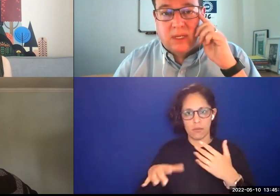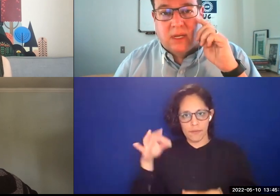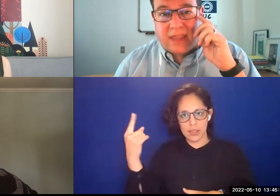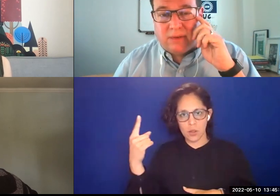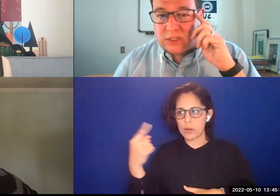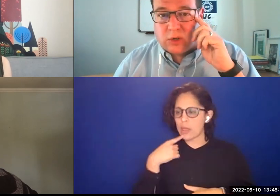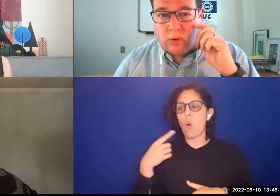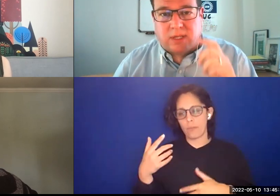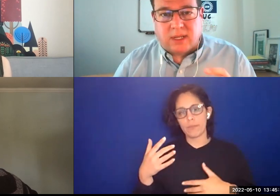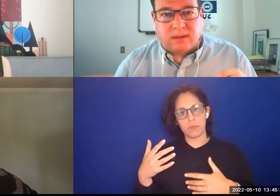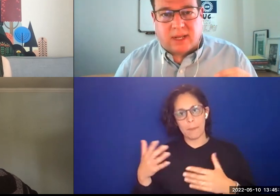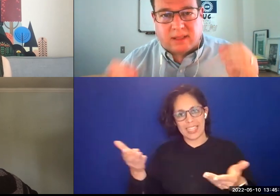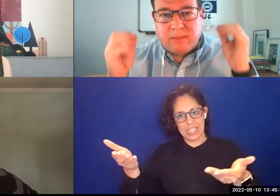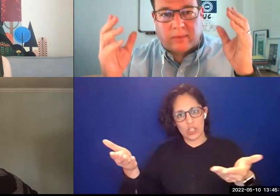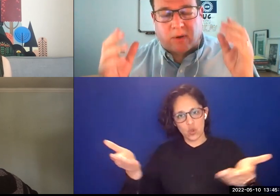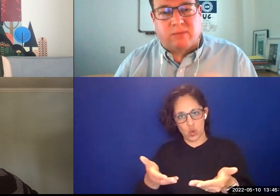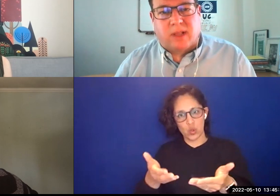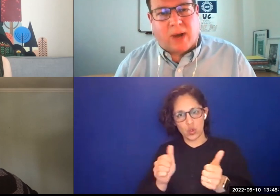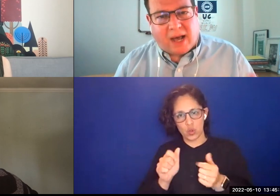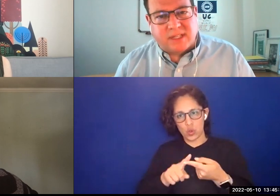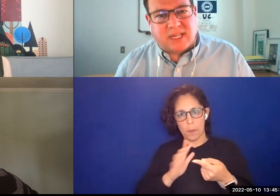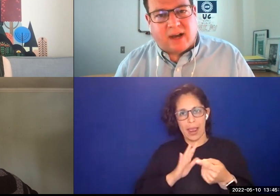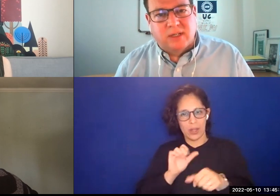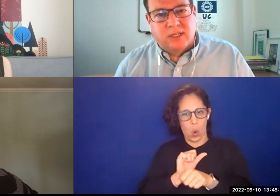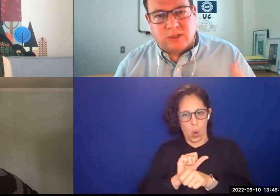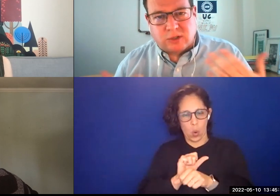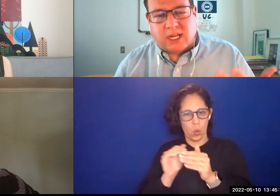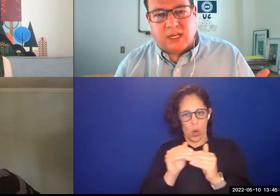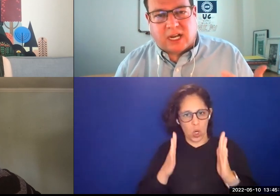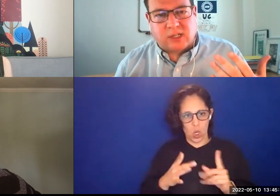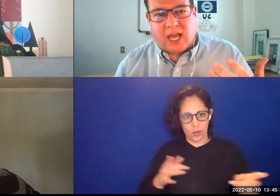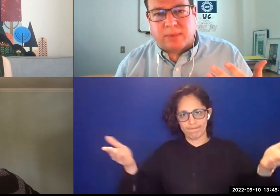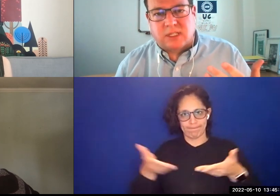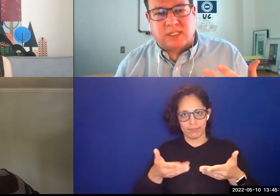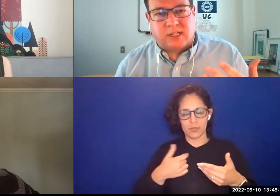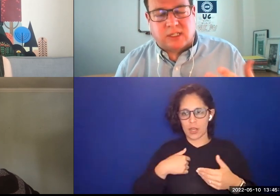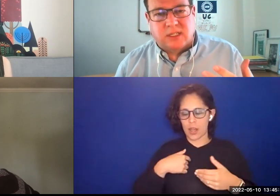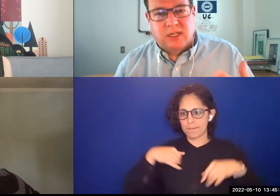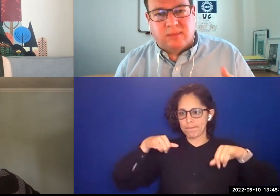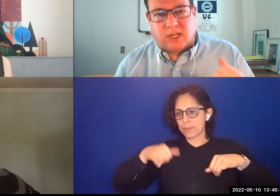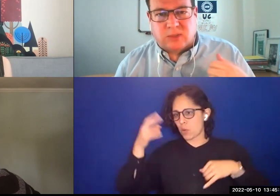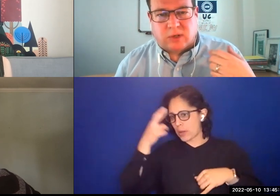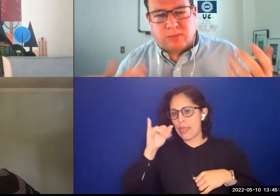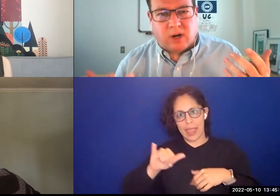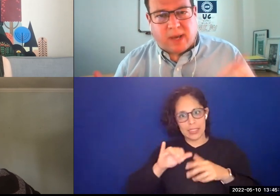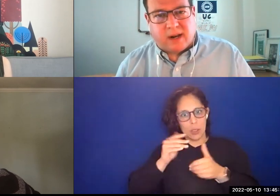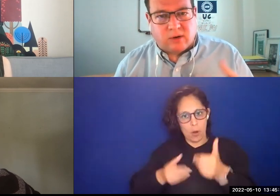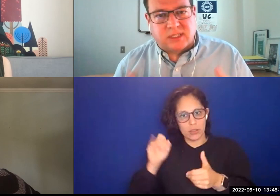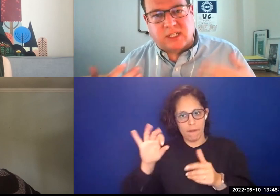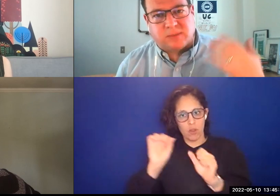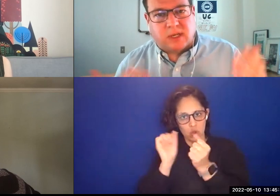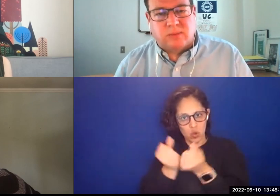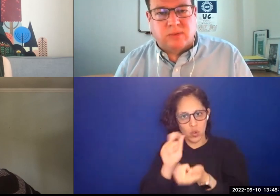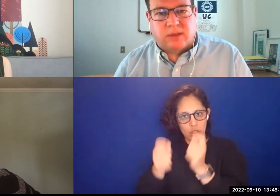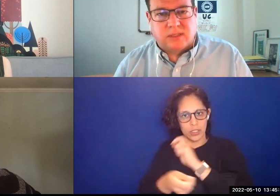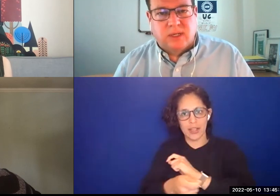activism. That was totally like a light bulb going off for me. Like, wow, this is how social change actually happens. It's not just because we're smart about it, or it's not